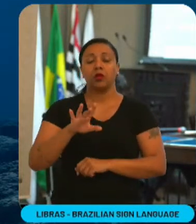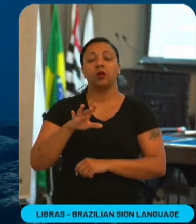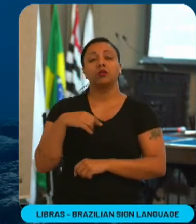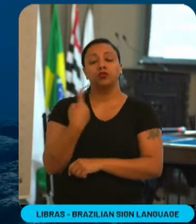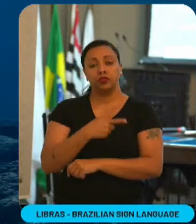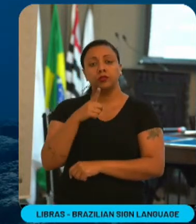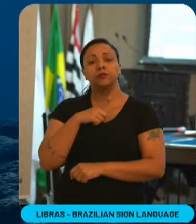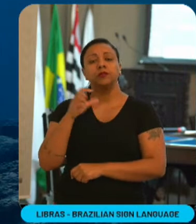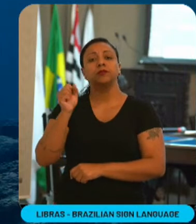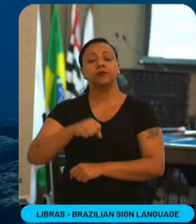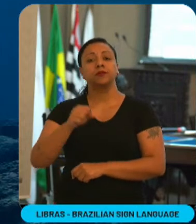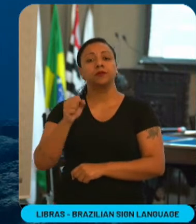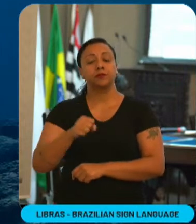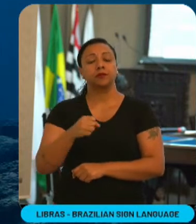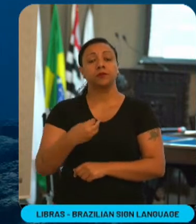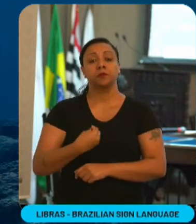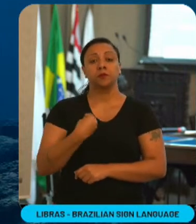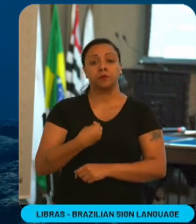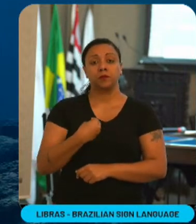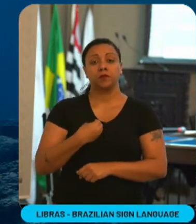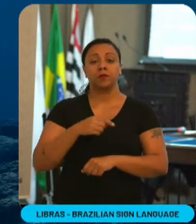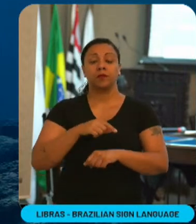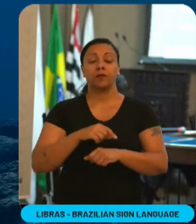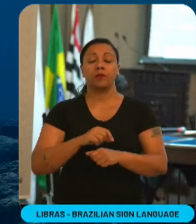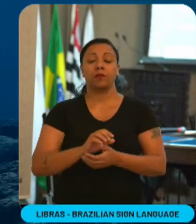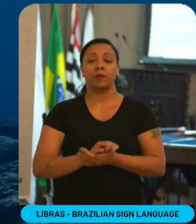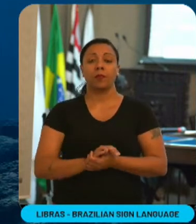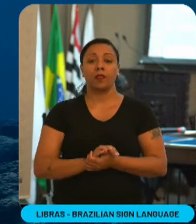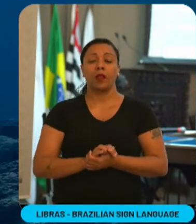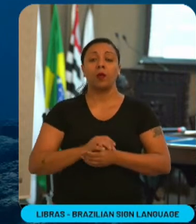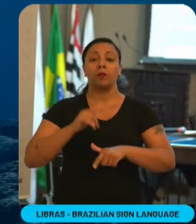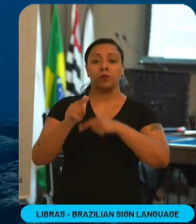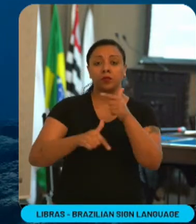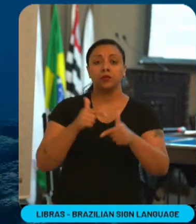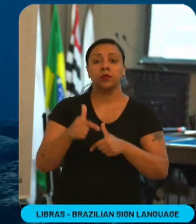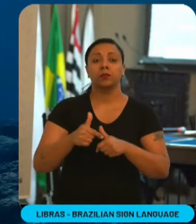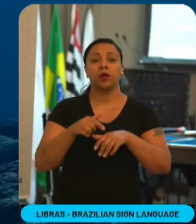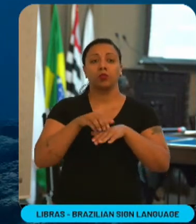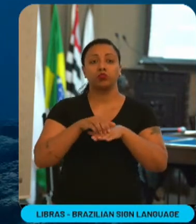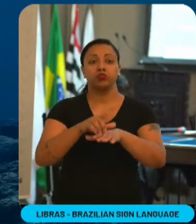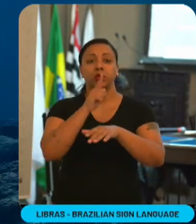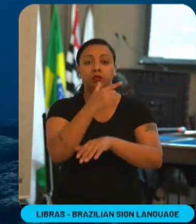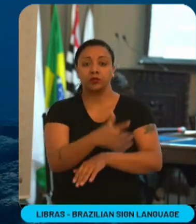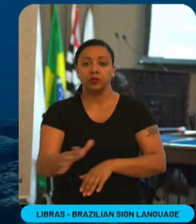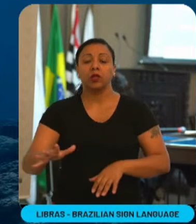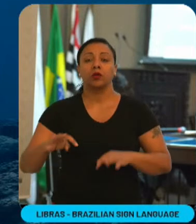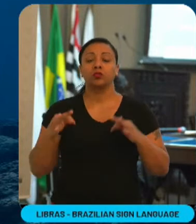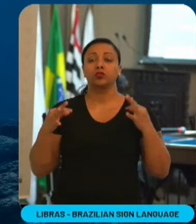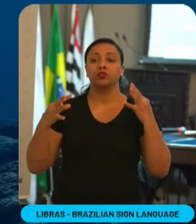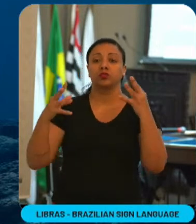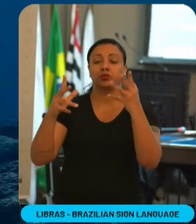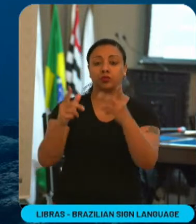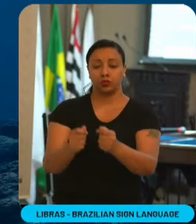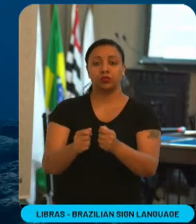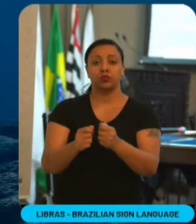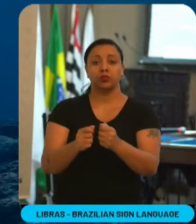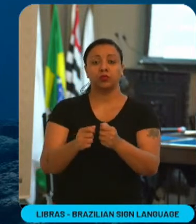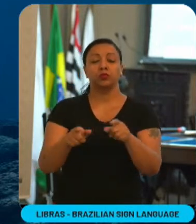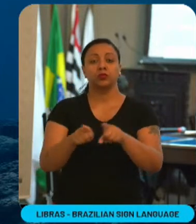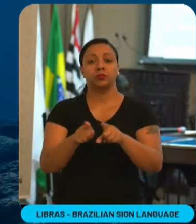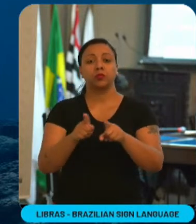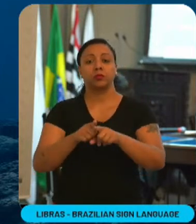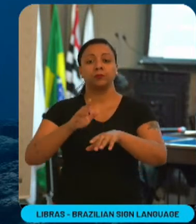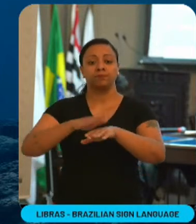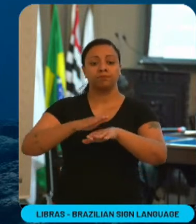So yes, we have, and there is for operations, and not only for Hidrovias company, but all